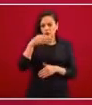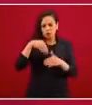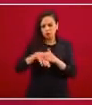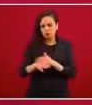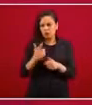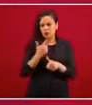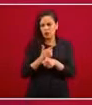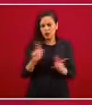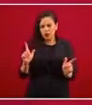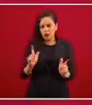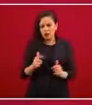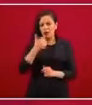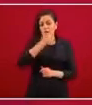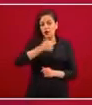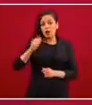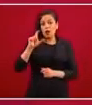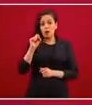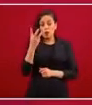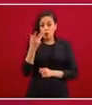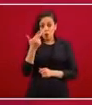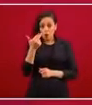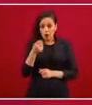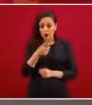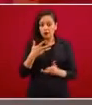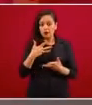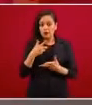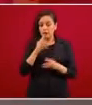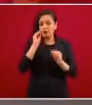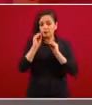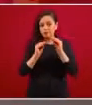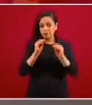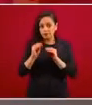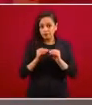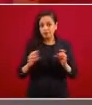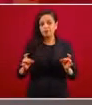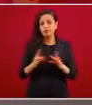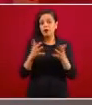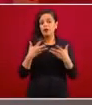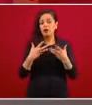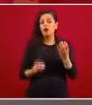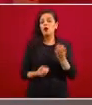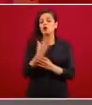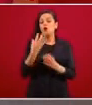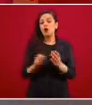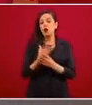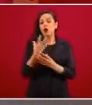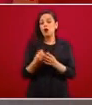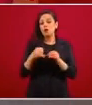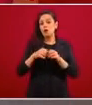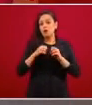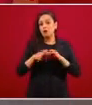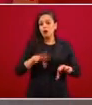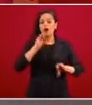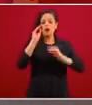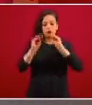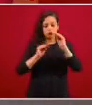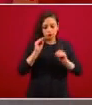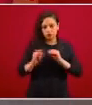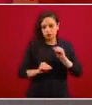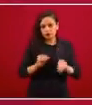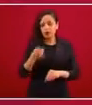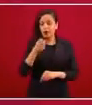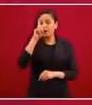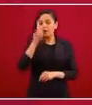You don't need to register. And this information is updated every 24 hours. And we will continue with this